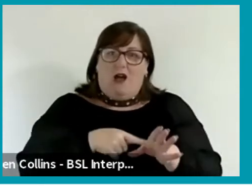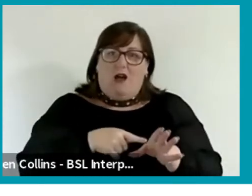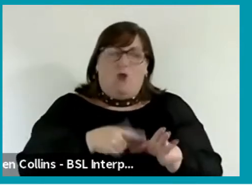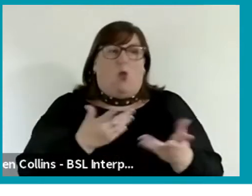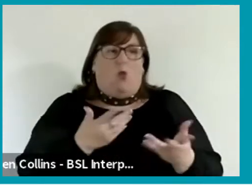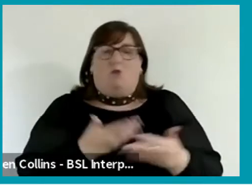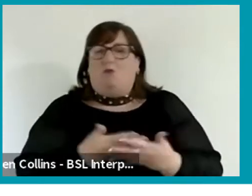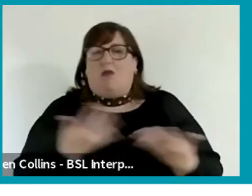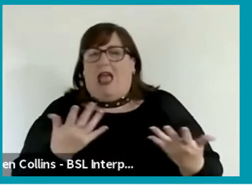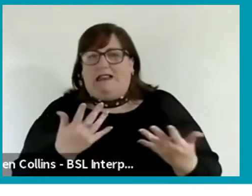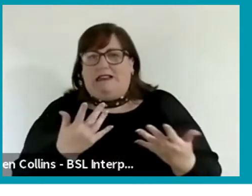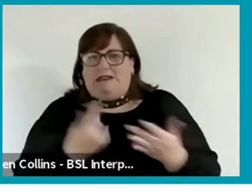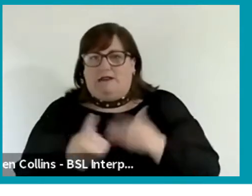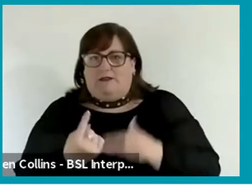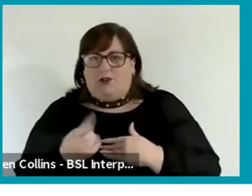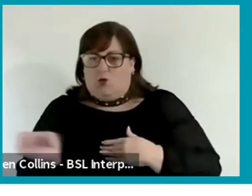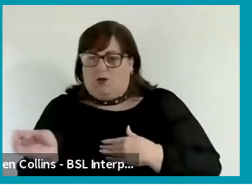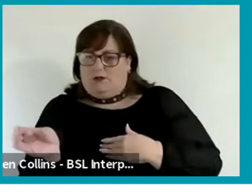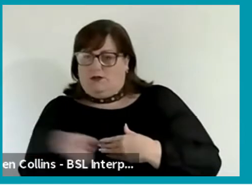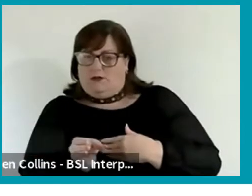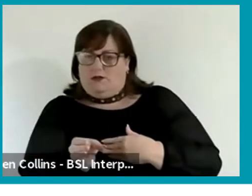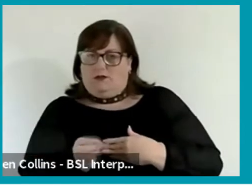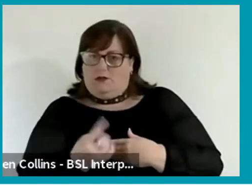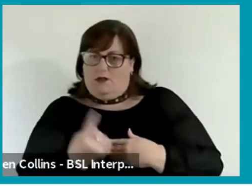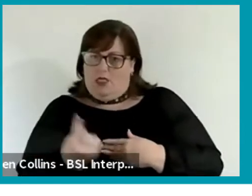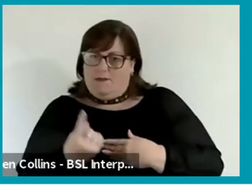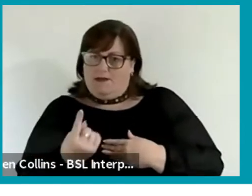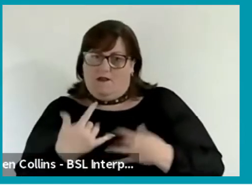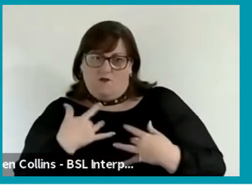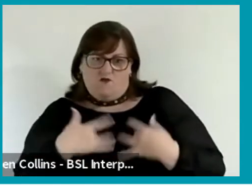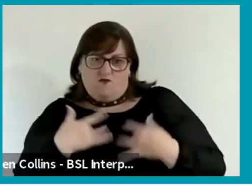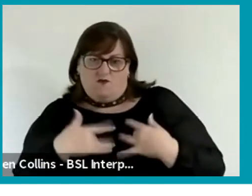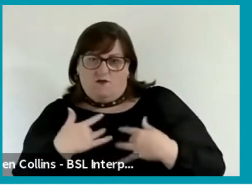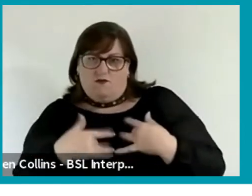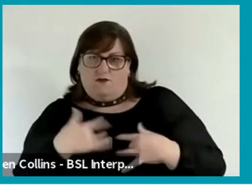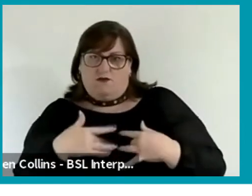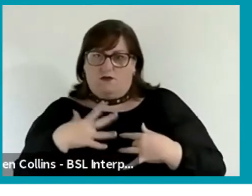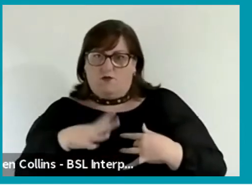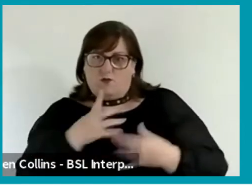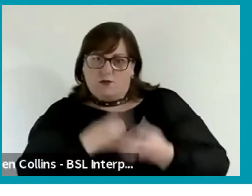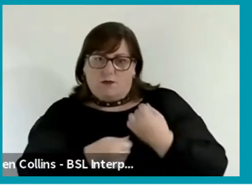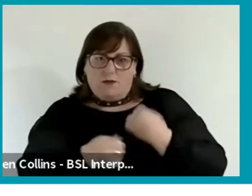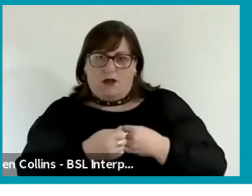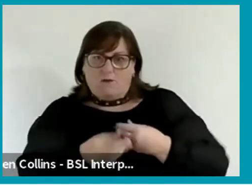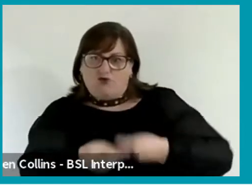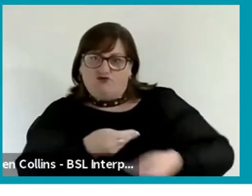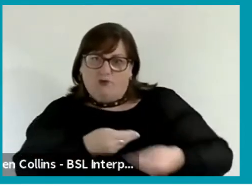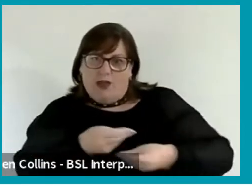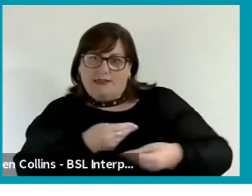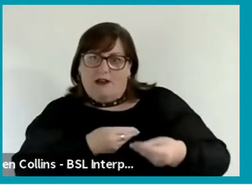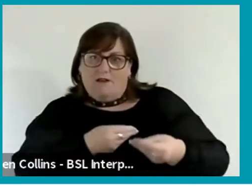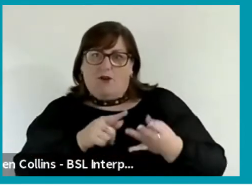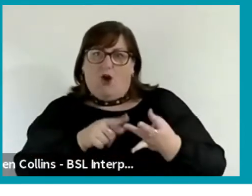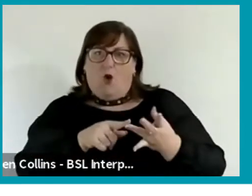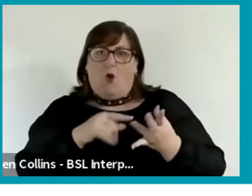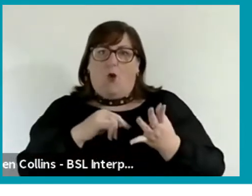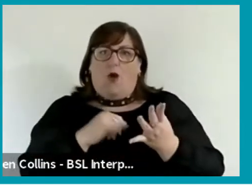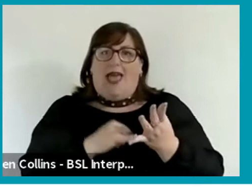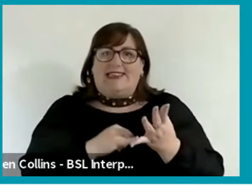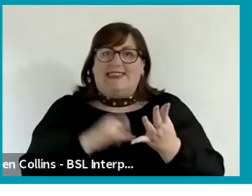will hopefully bring their drive and desire to succeed as a trader or an analyst at OSTC. So I'm here